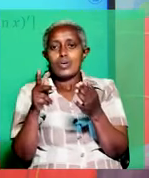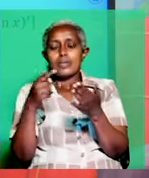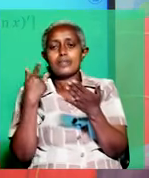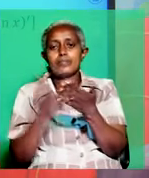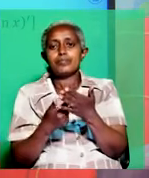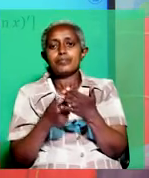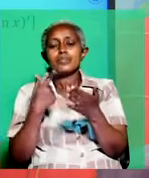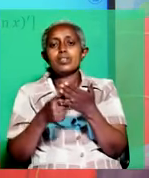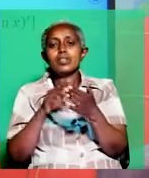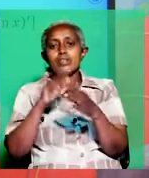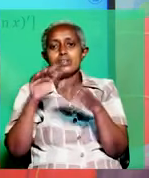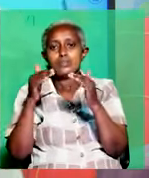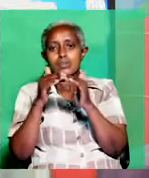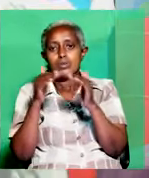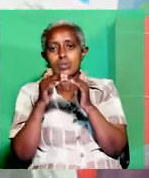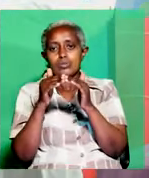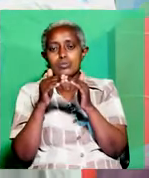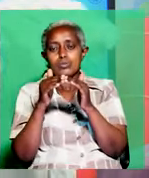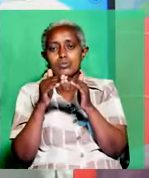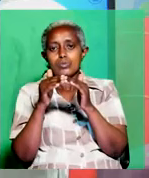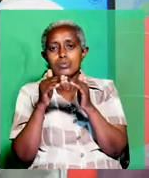so this will be equal to